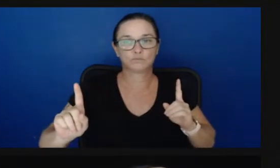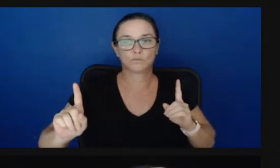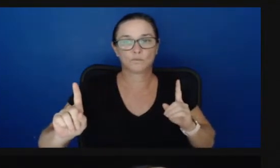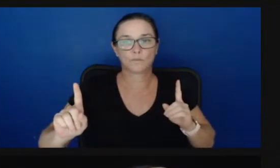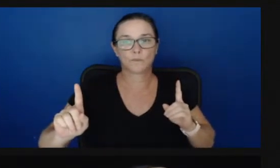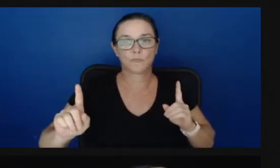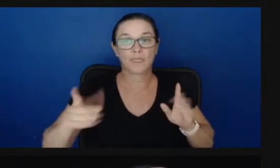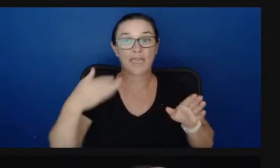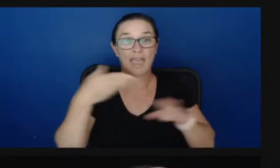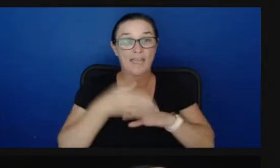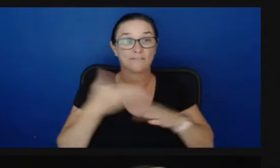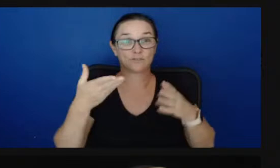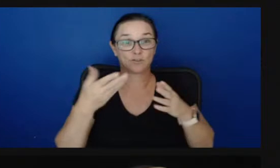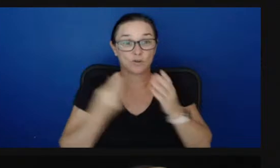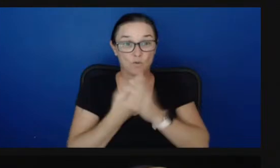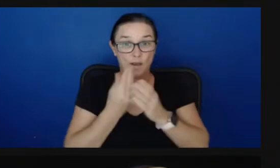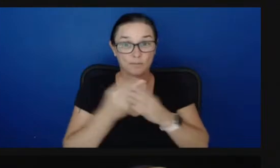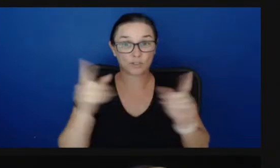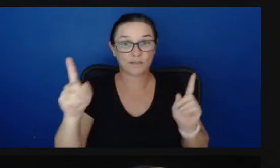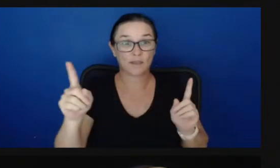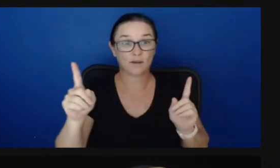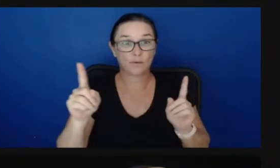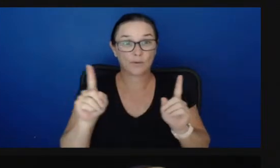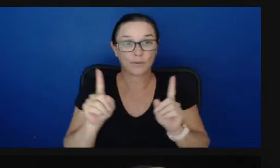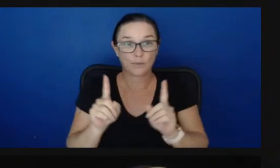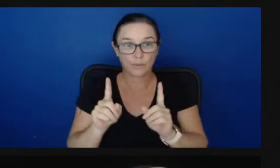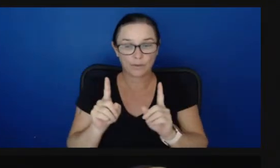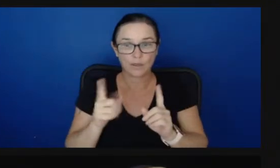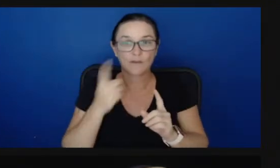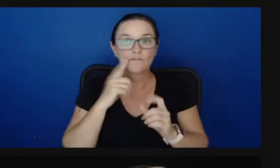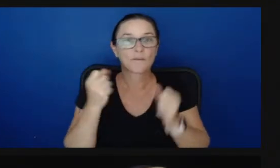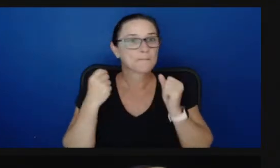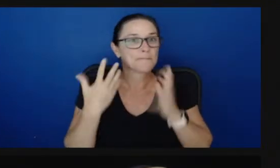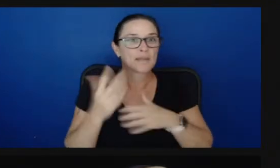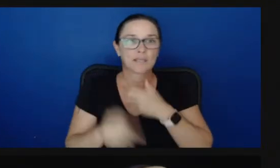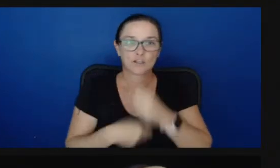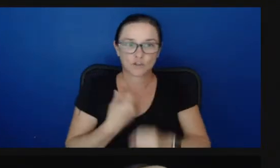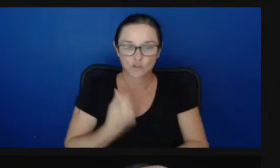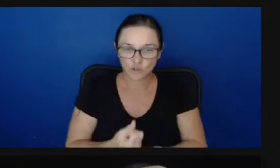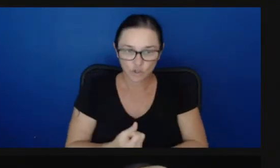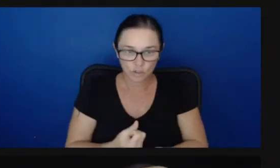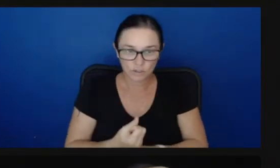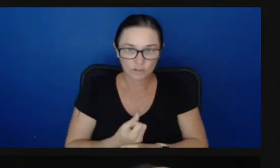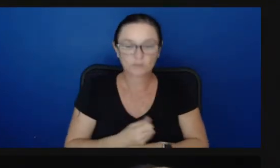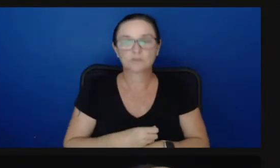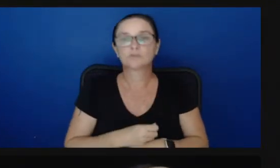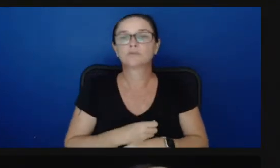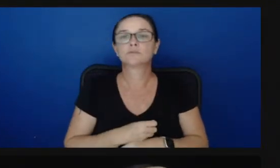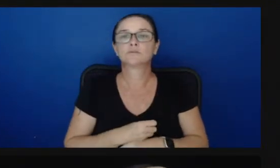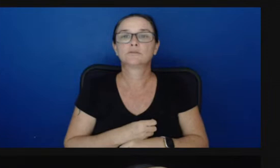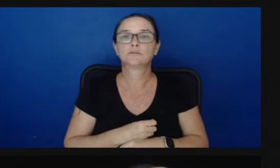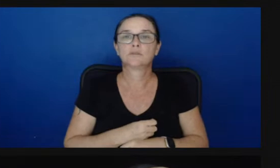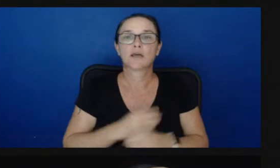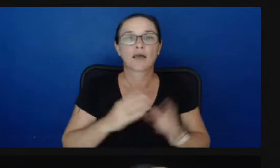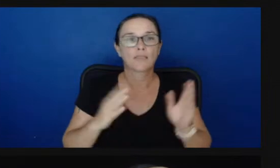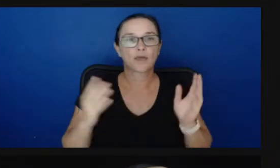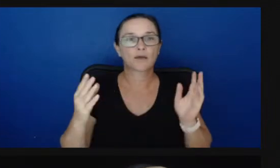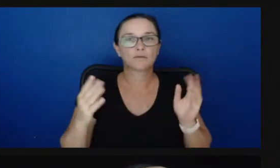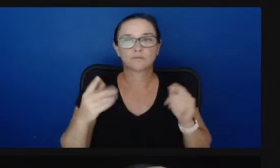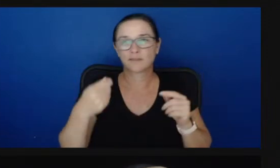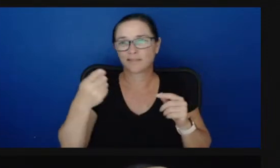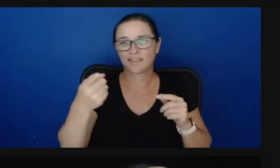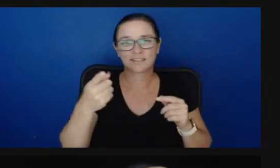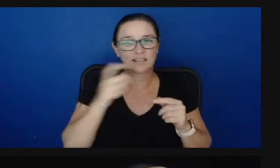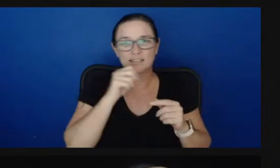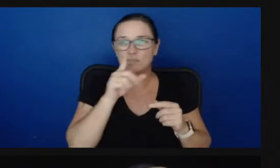after the eruption, it recovers for years, sometimes with little wiggles. In this case, it barely ever slowed